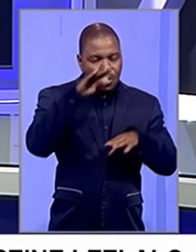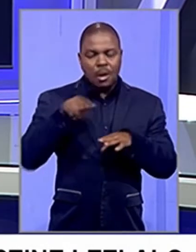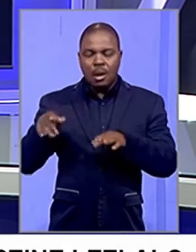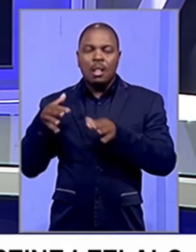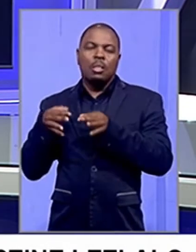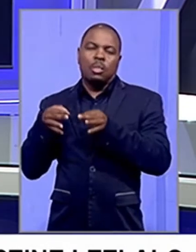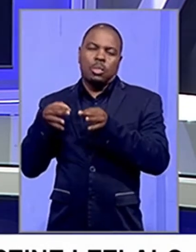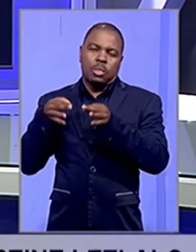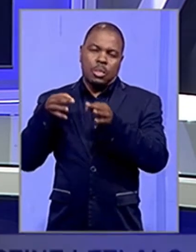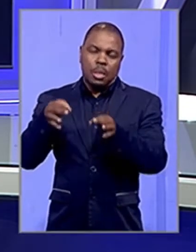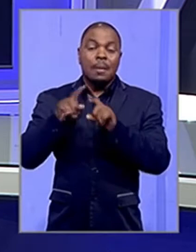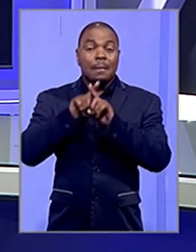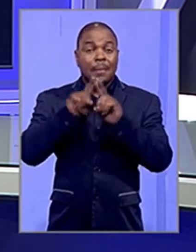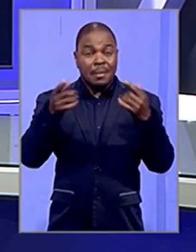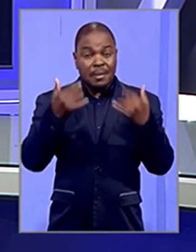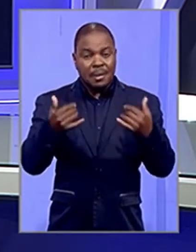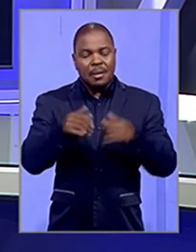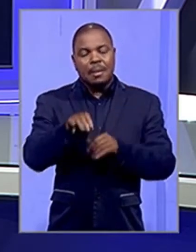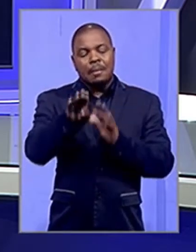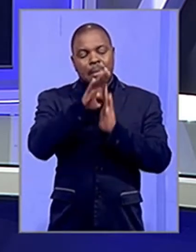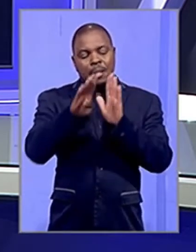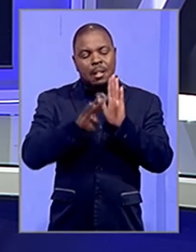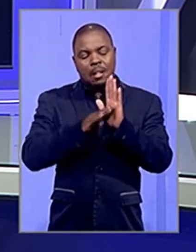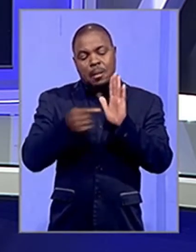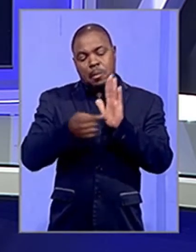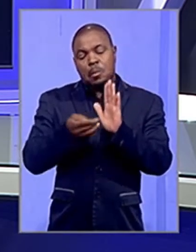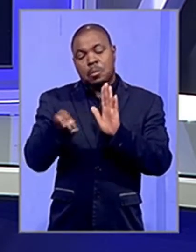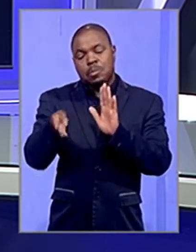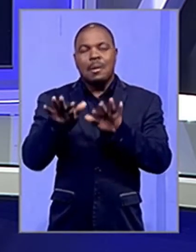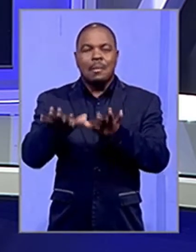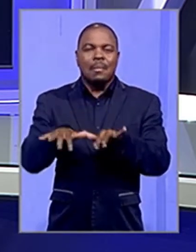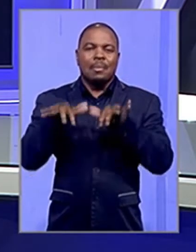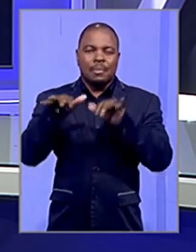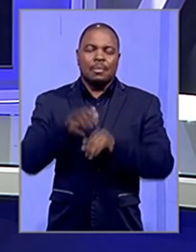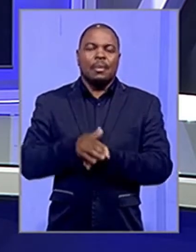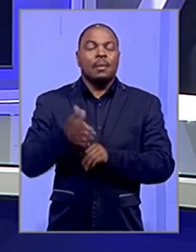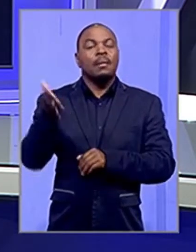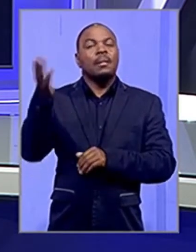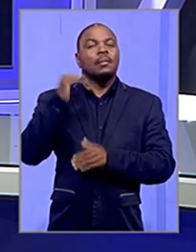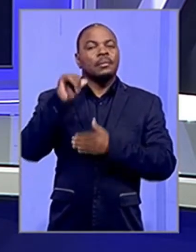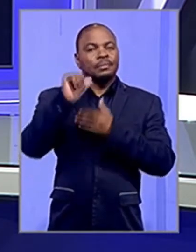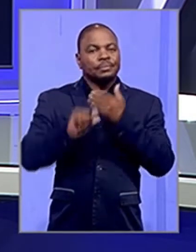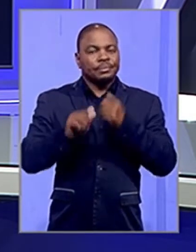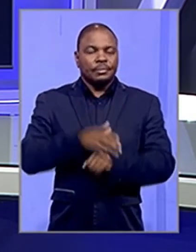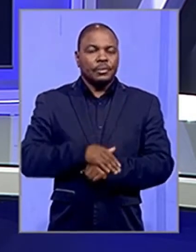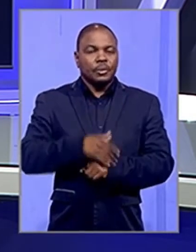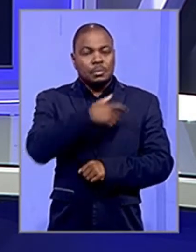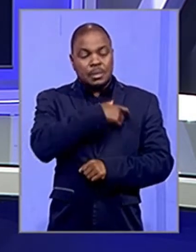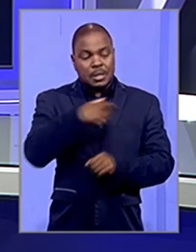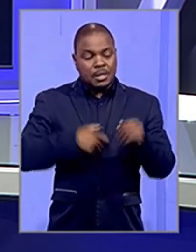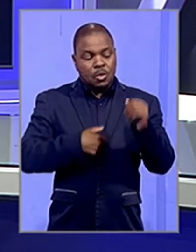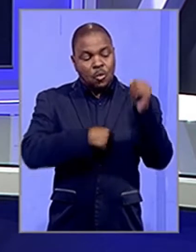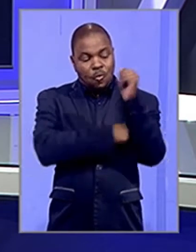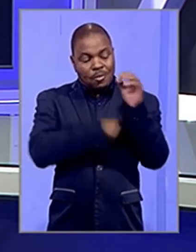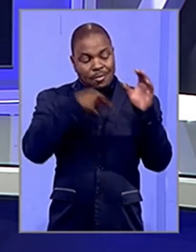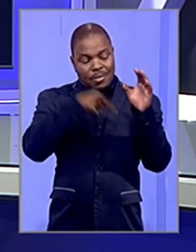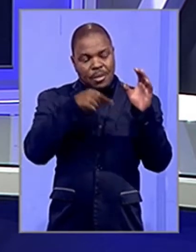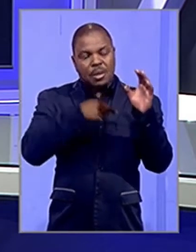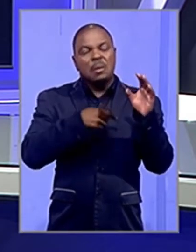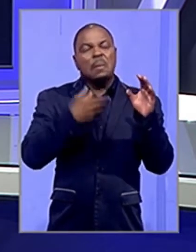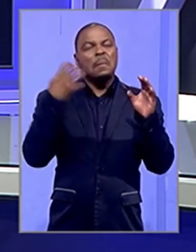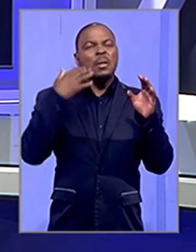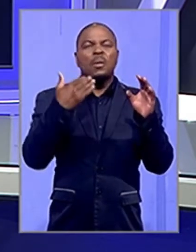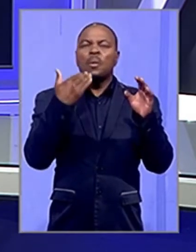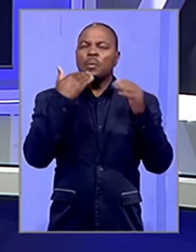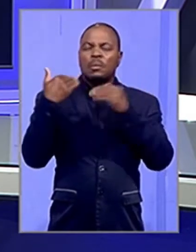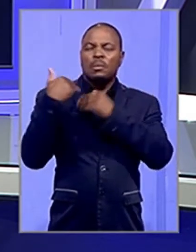a re molao kakangwa o ga jaana o kwa palamenteng. Kgwedi e fetileng tona kwa kantorong ya Mopresidente mo mererong ya basadi, bana